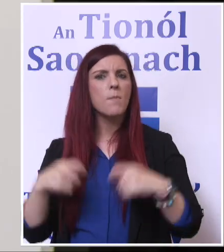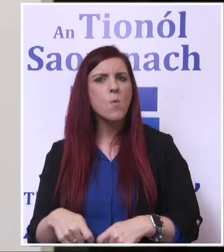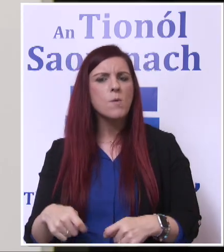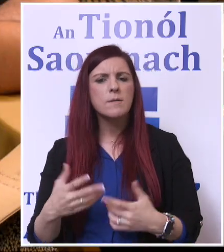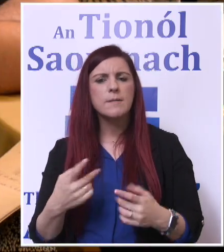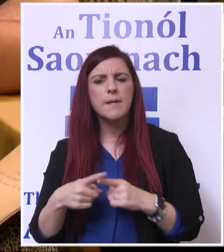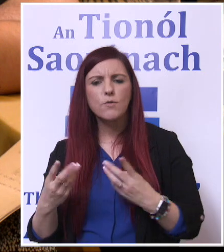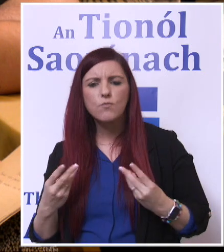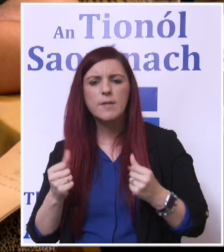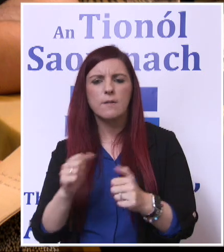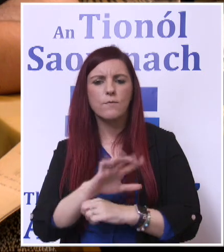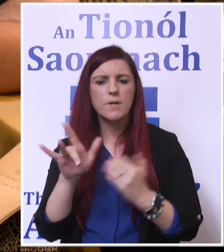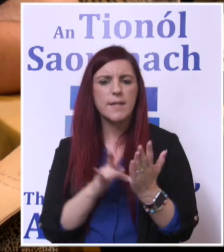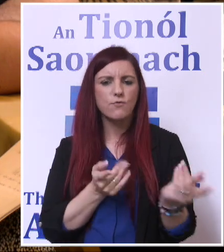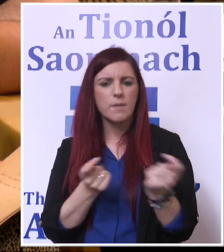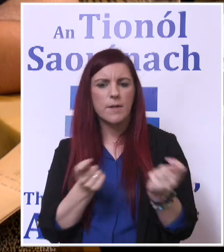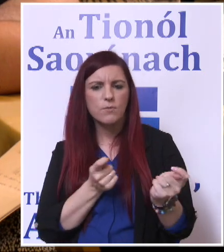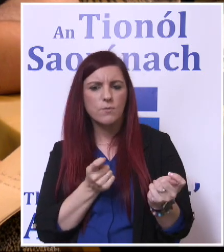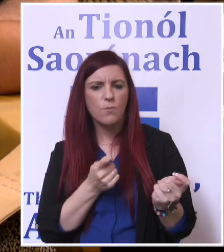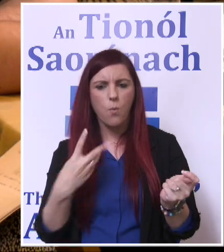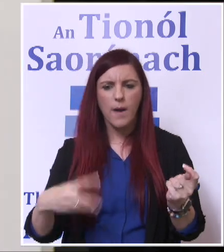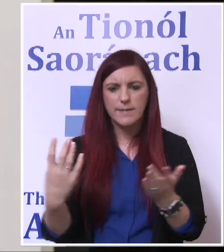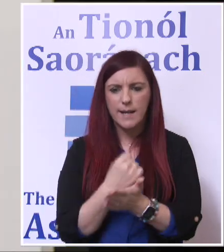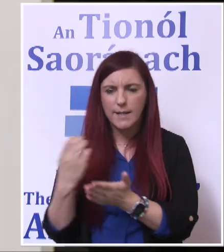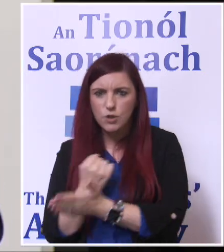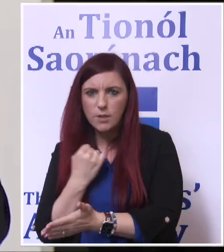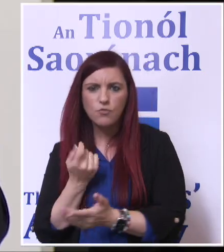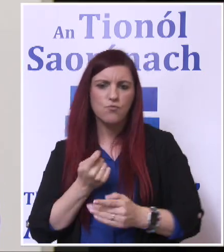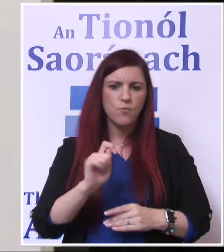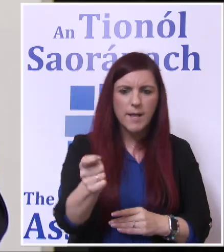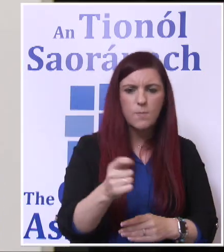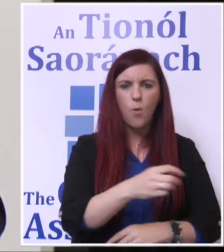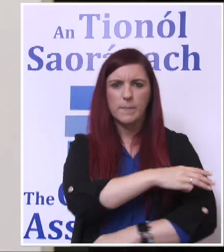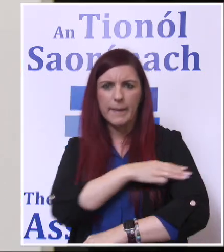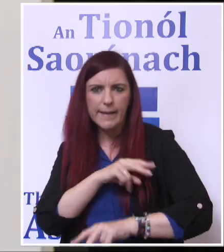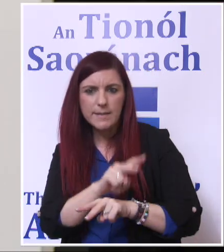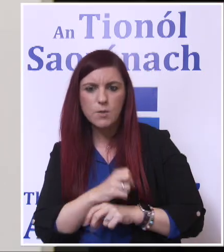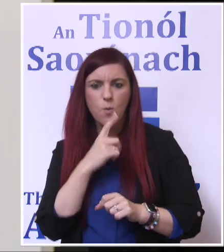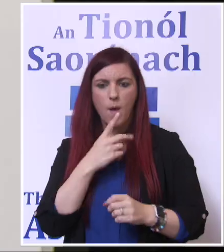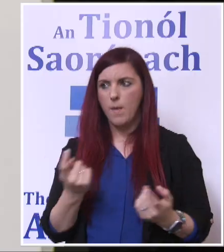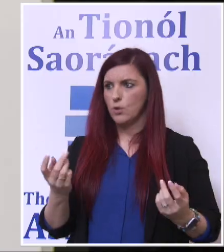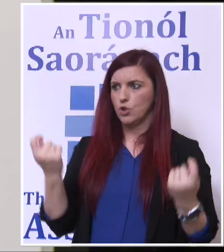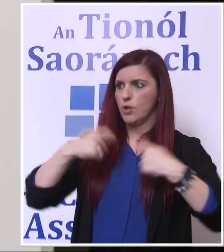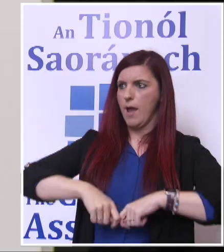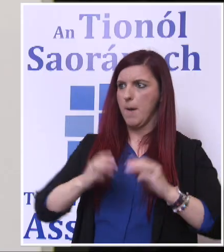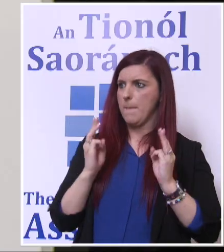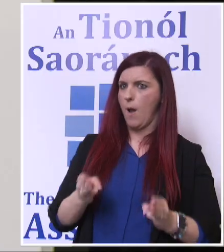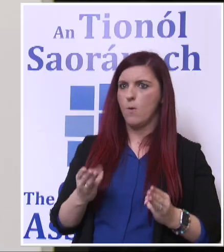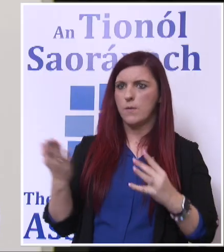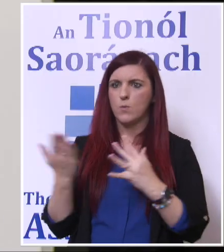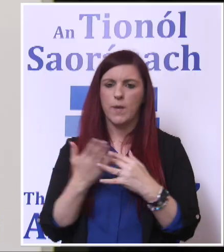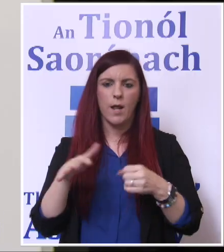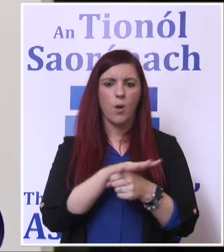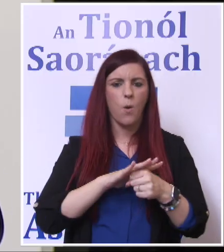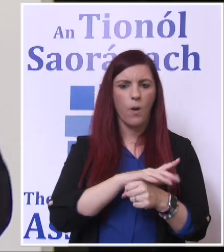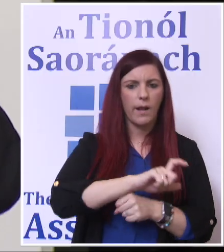centrally managed waste collection, centrally managed transport, policing, for example. So where there were powers that were already shared between local borough councils,